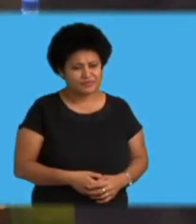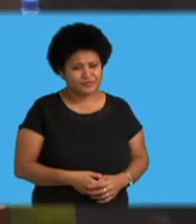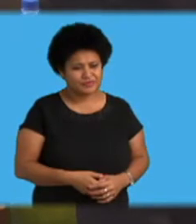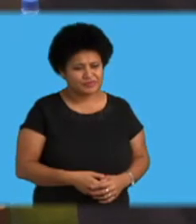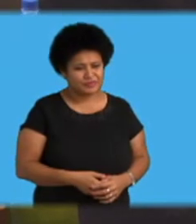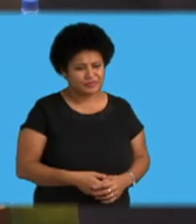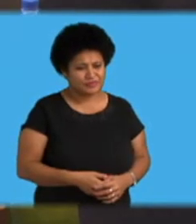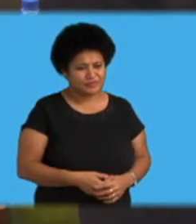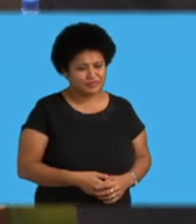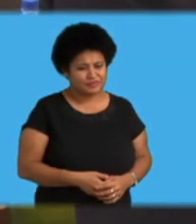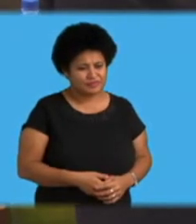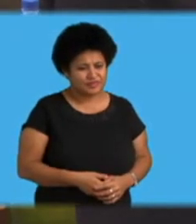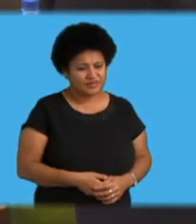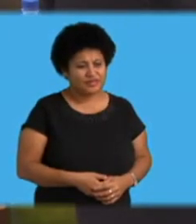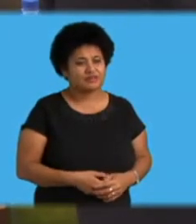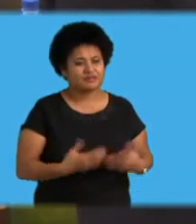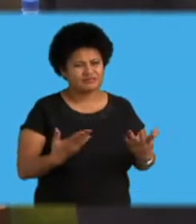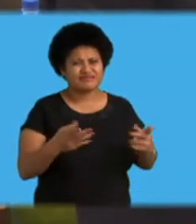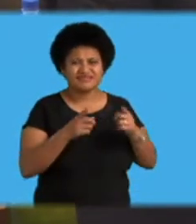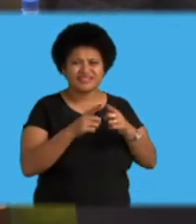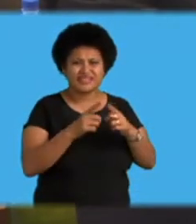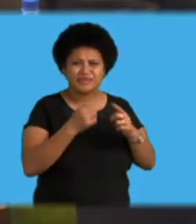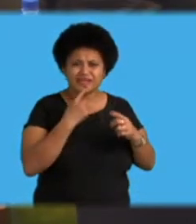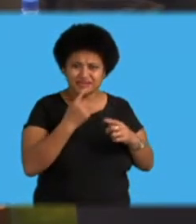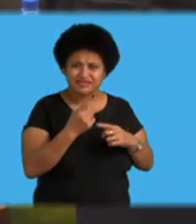Madam Speaker, as I alluded to earlier on,